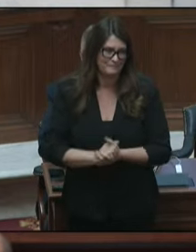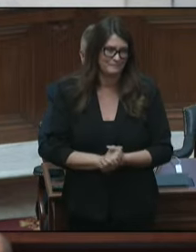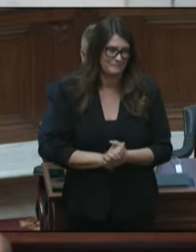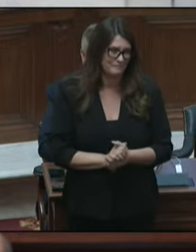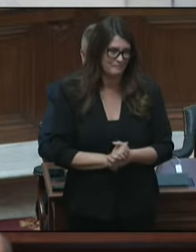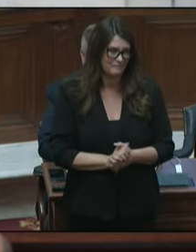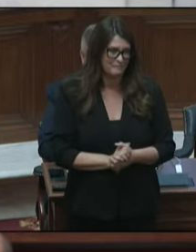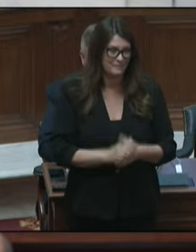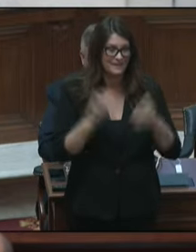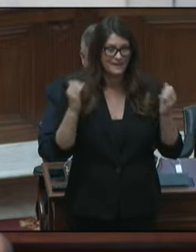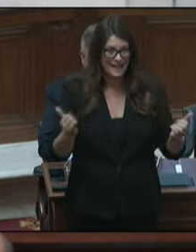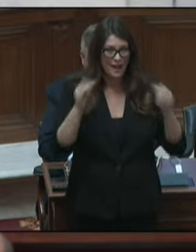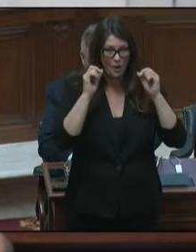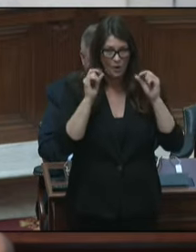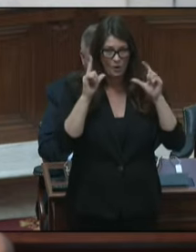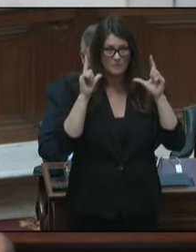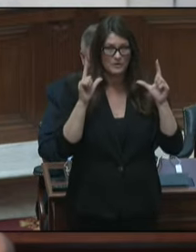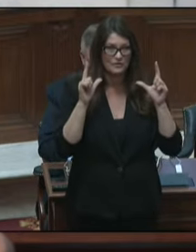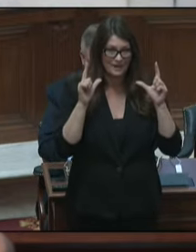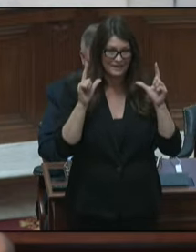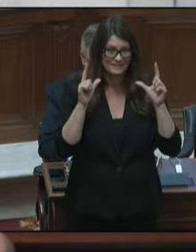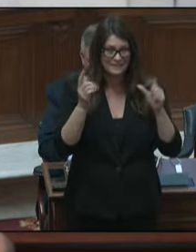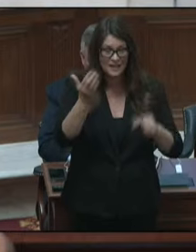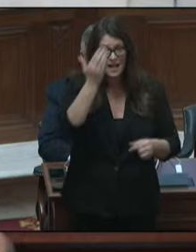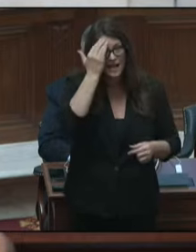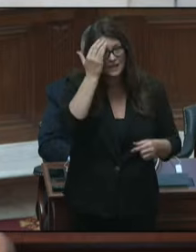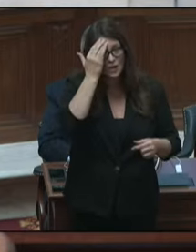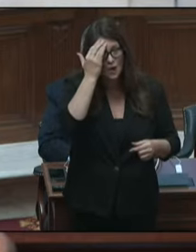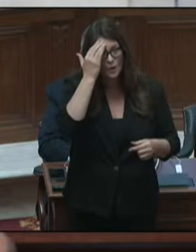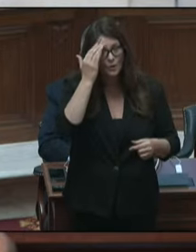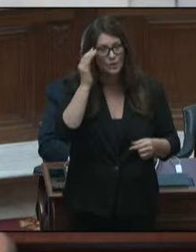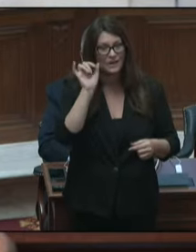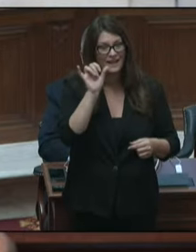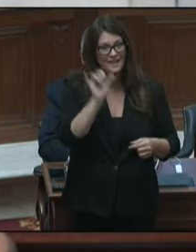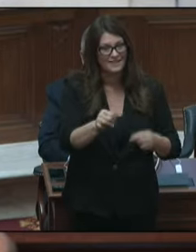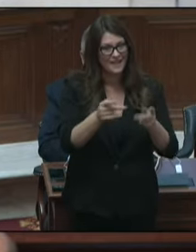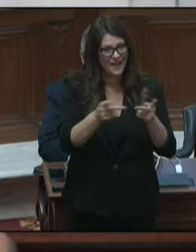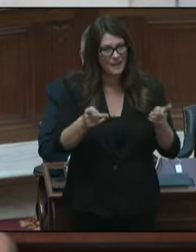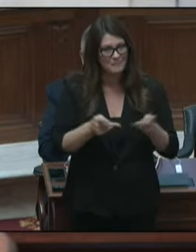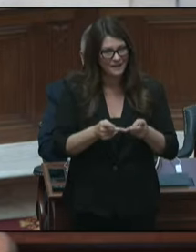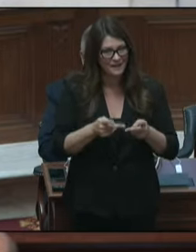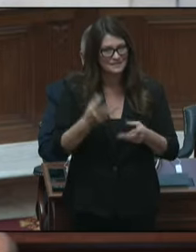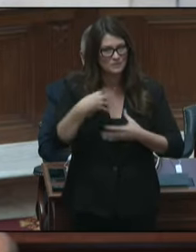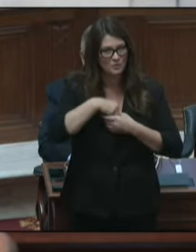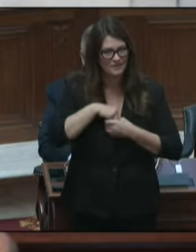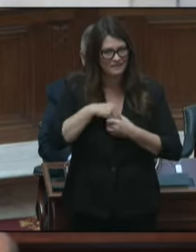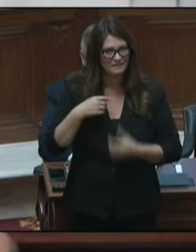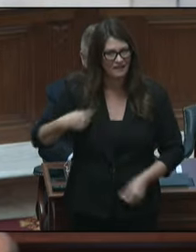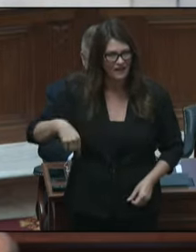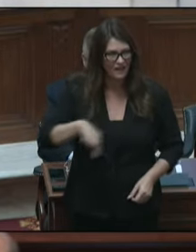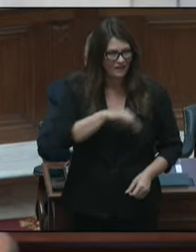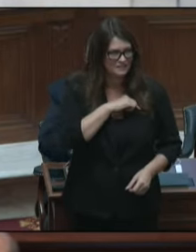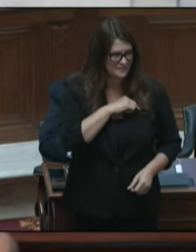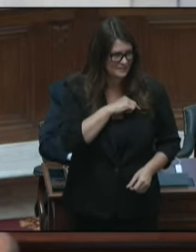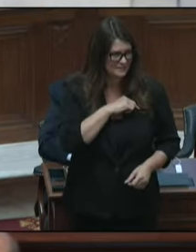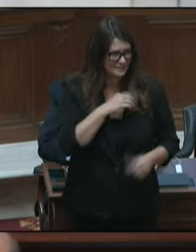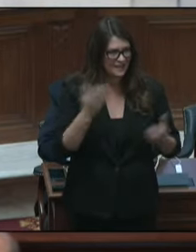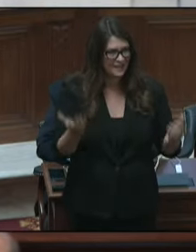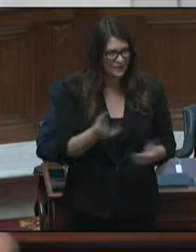And now open your eyes and know that place is us, is West